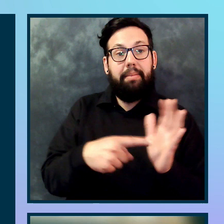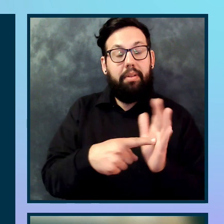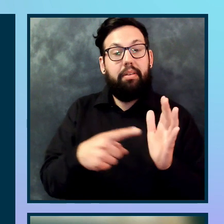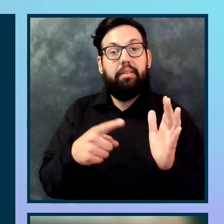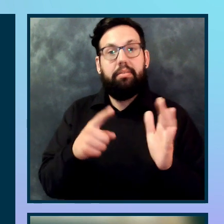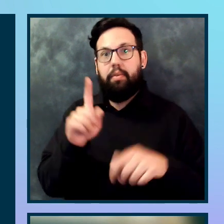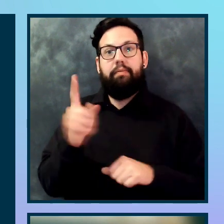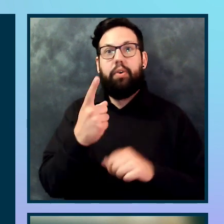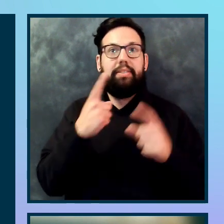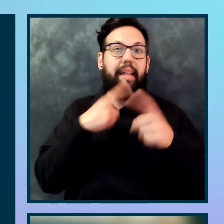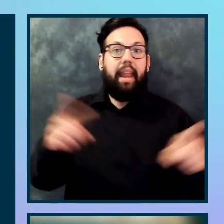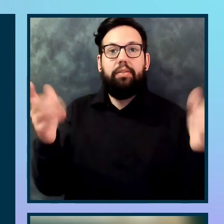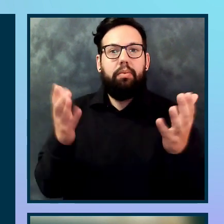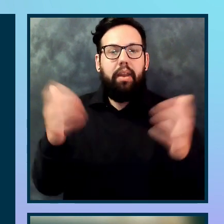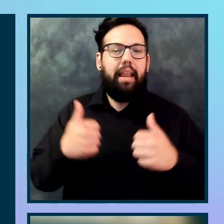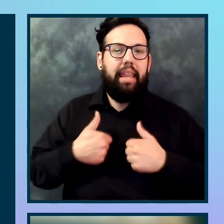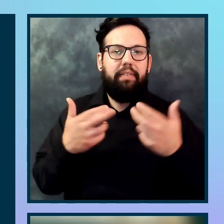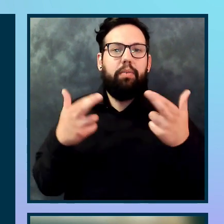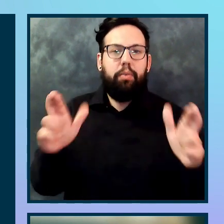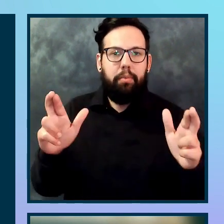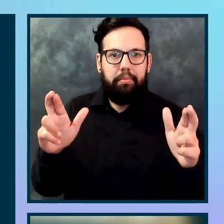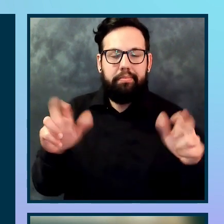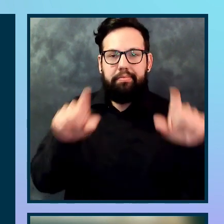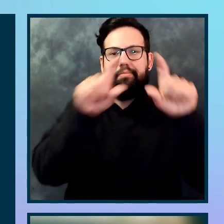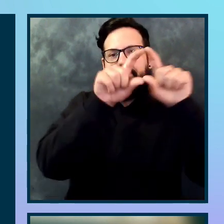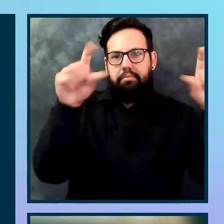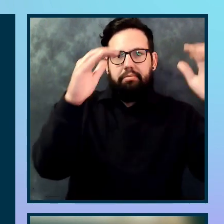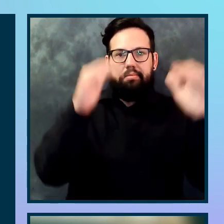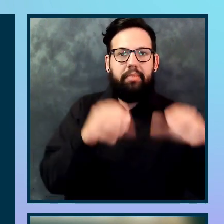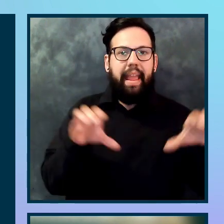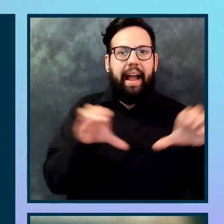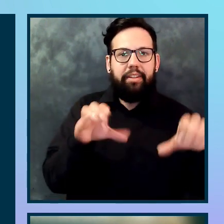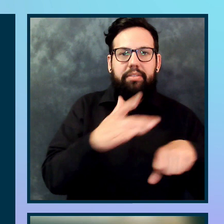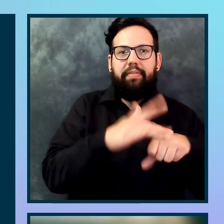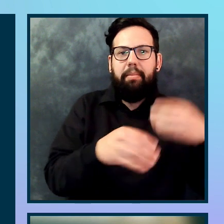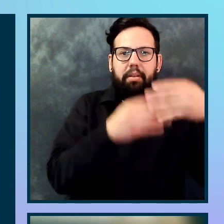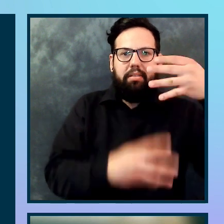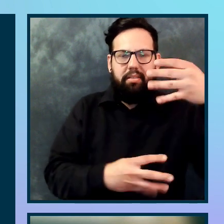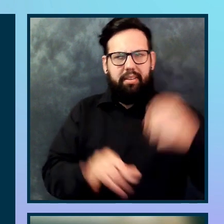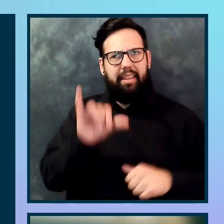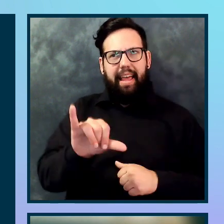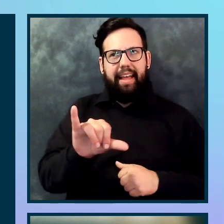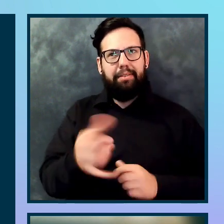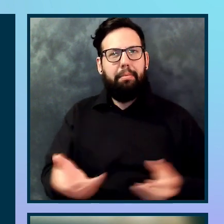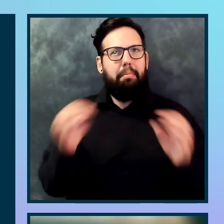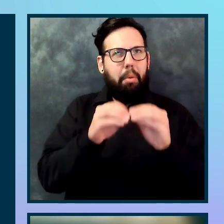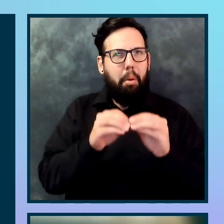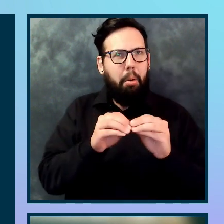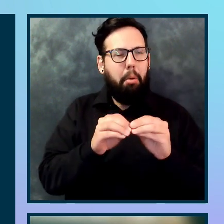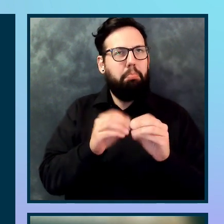of living room, heading, actions available. That's a lot better and a lot more meaningful than,